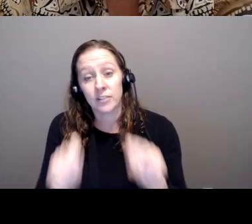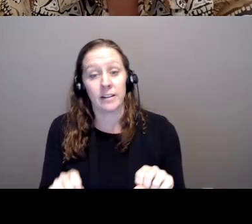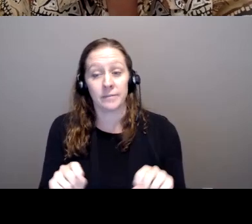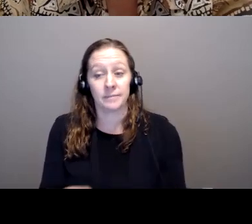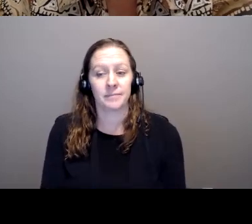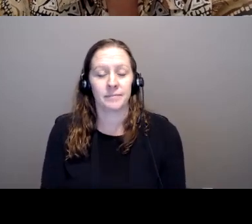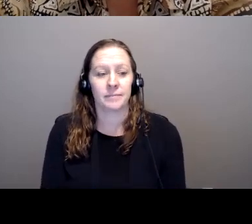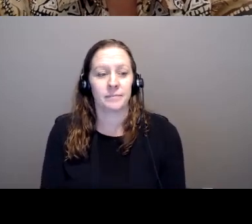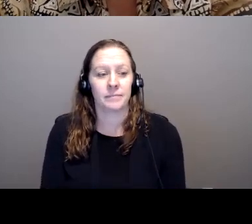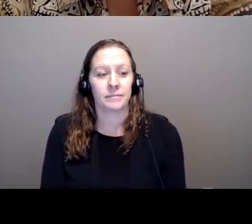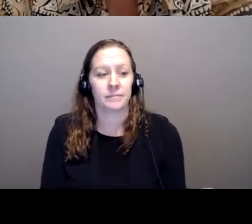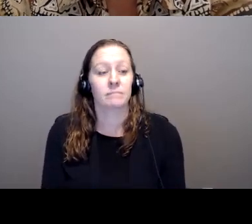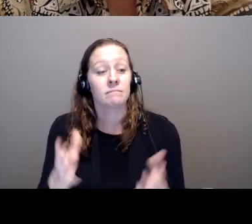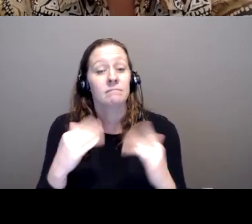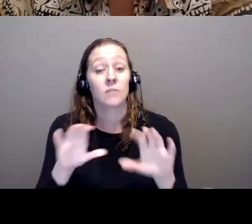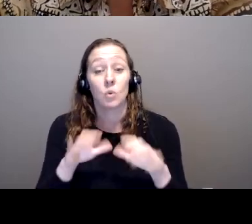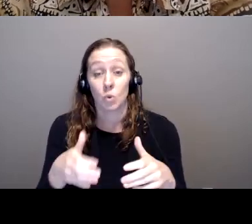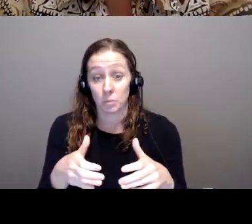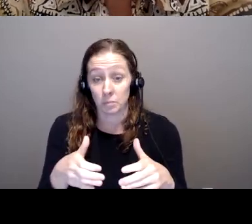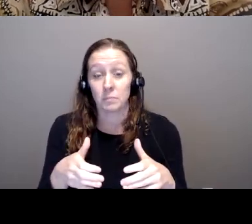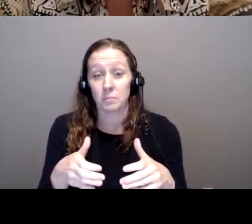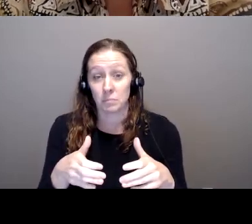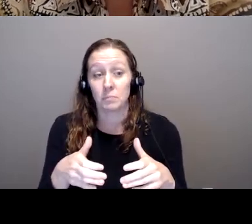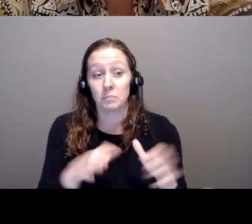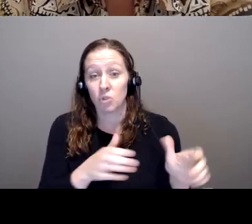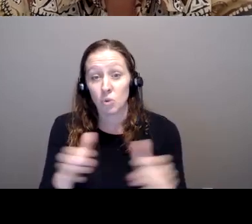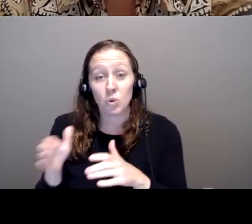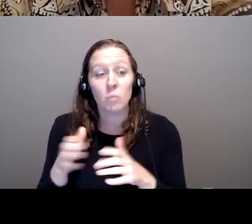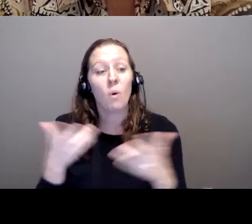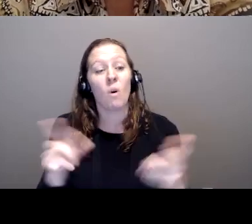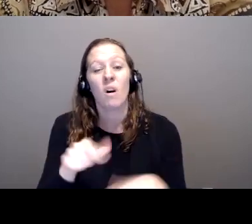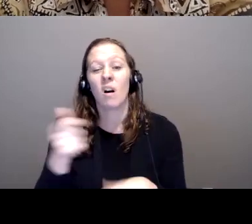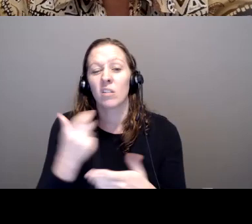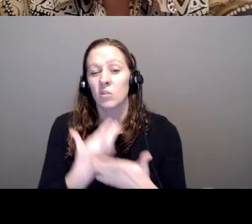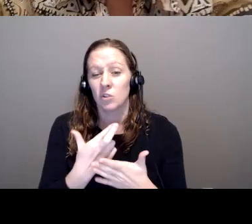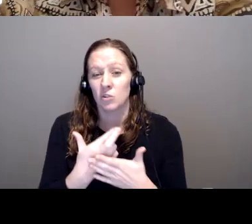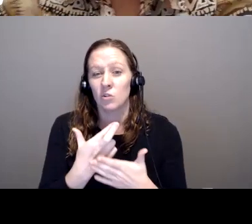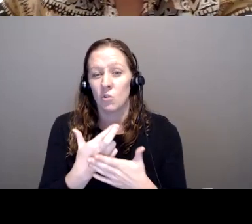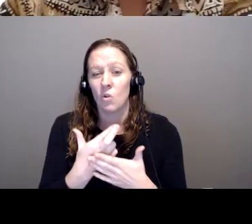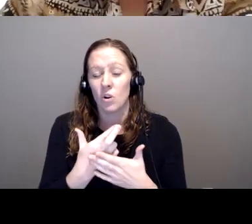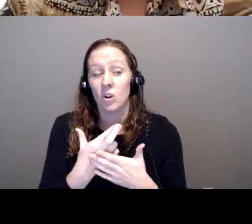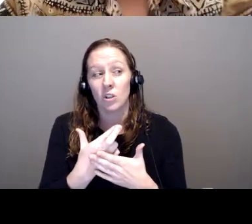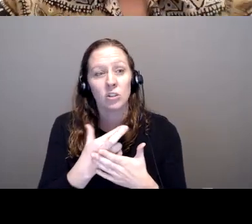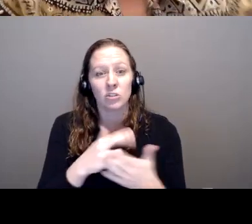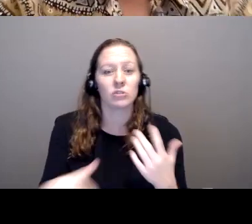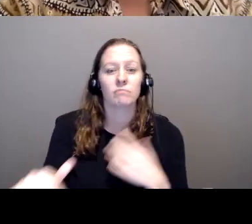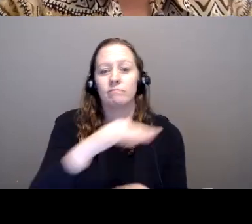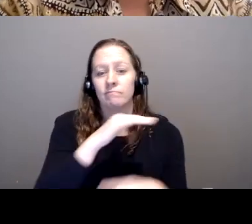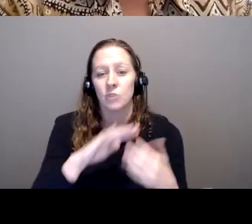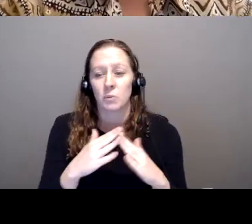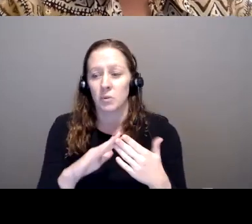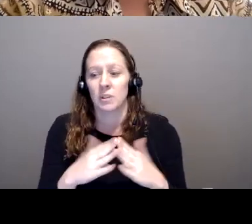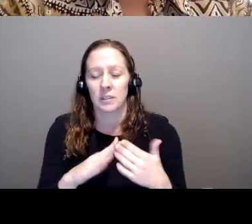So our groups, we connect them to our groups or to other resources within the community.